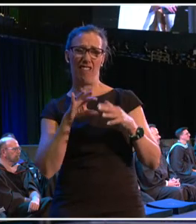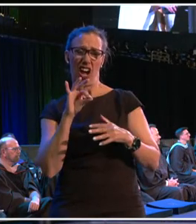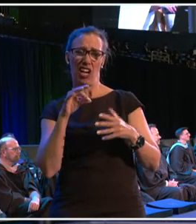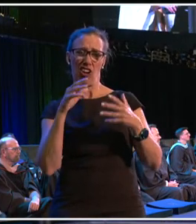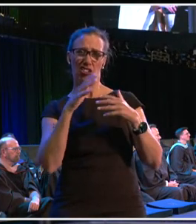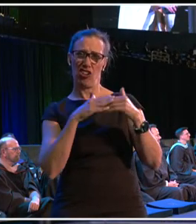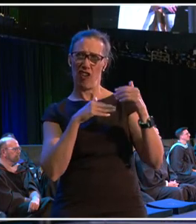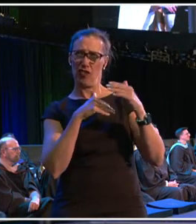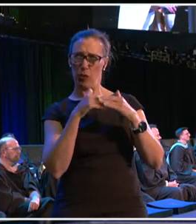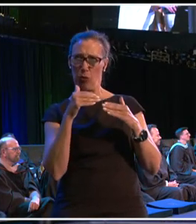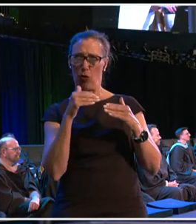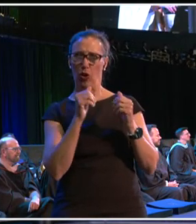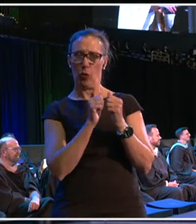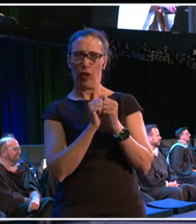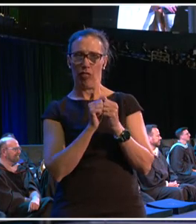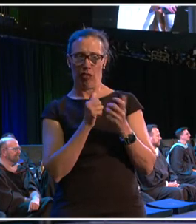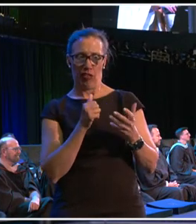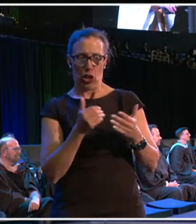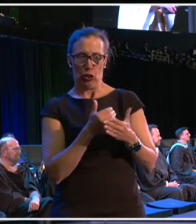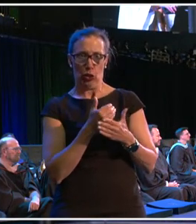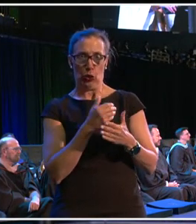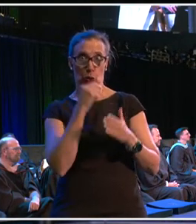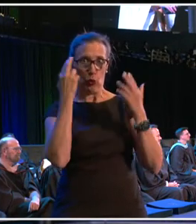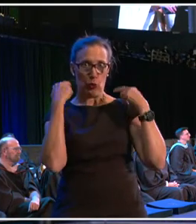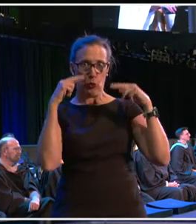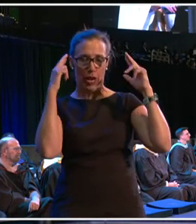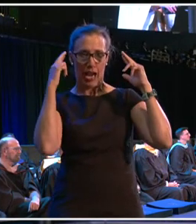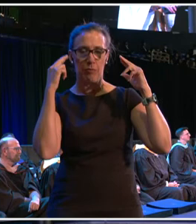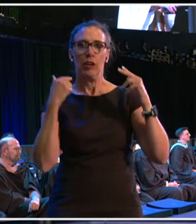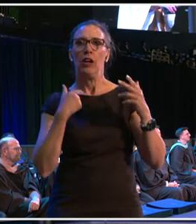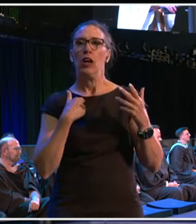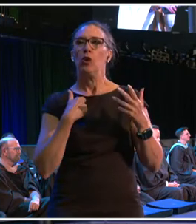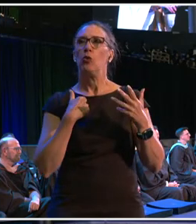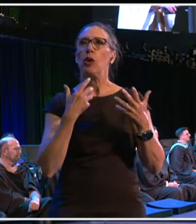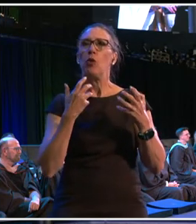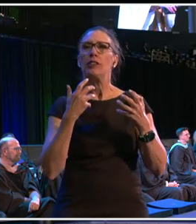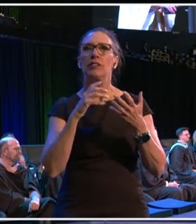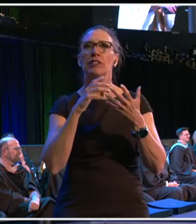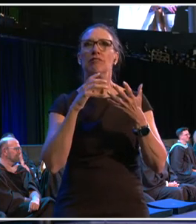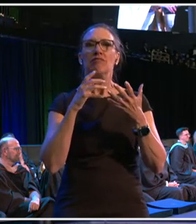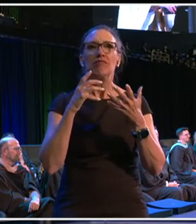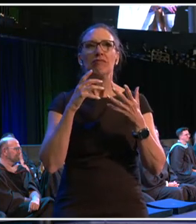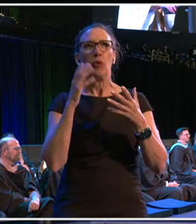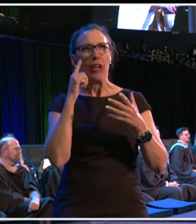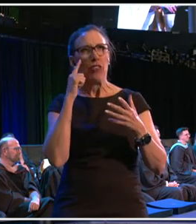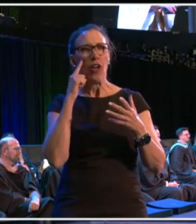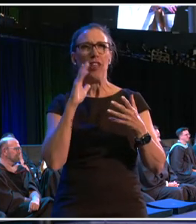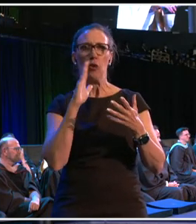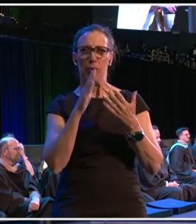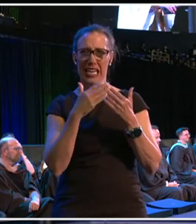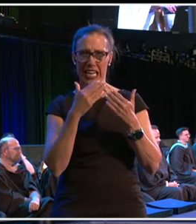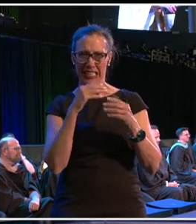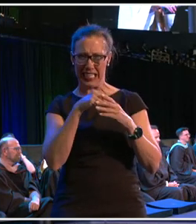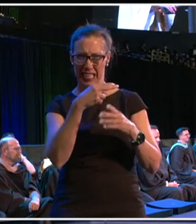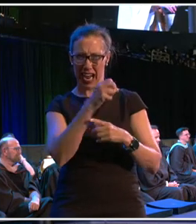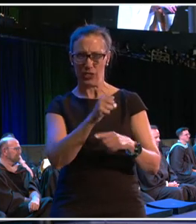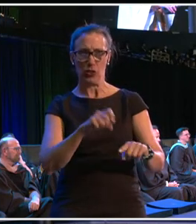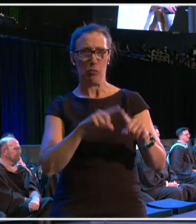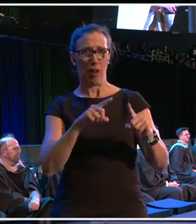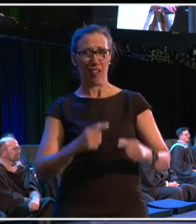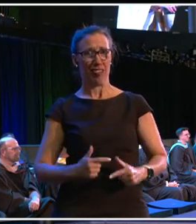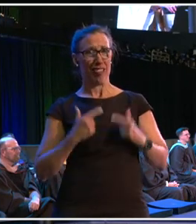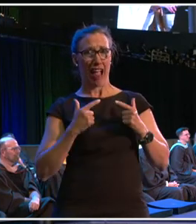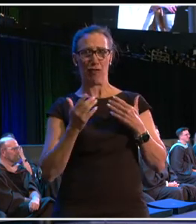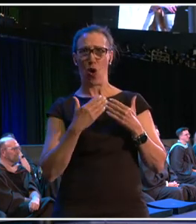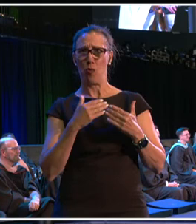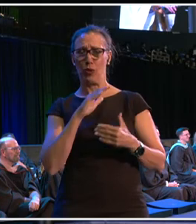as newly minted rams. We had hoped that the trek up the mountain we call high school would be easy. But of course, life